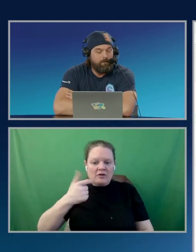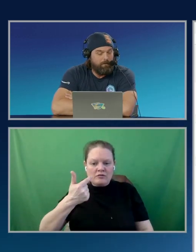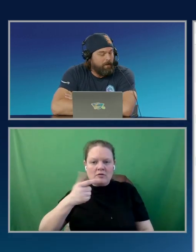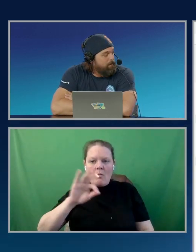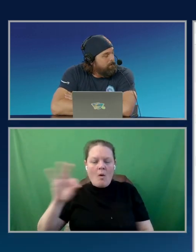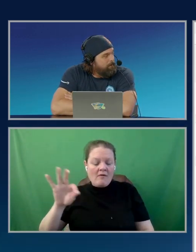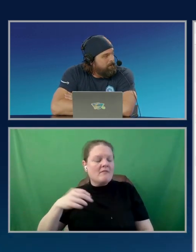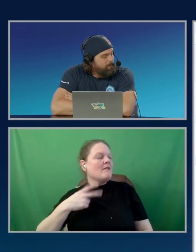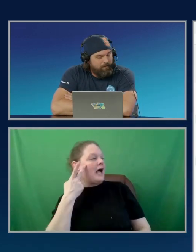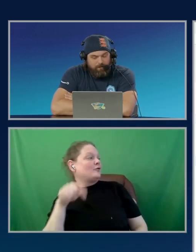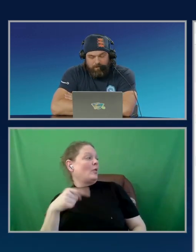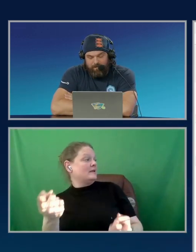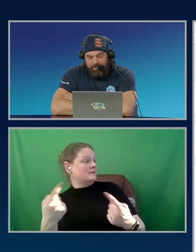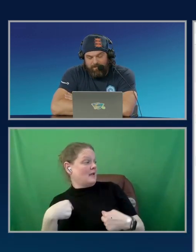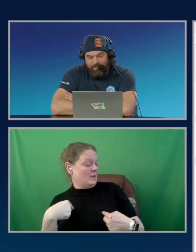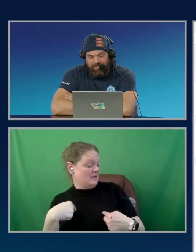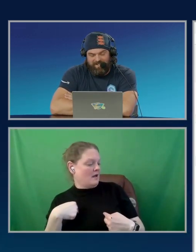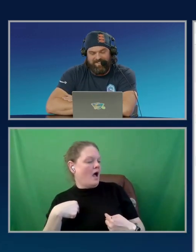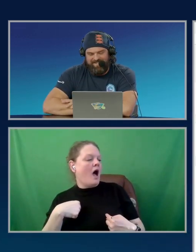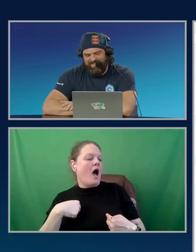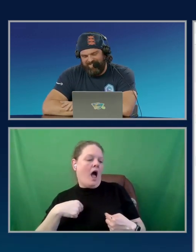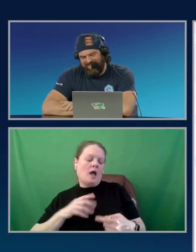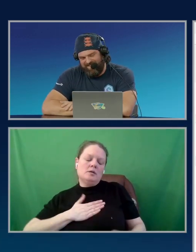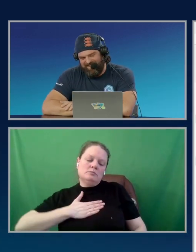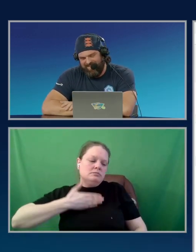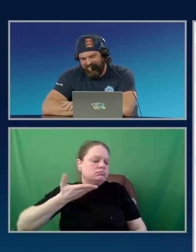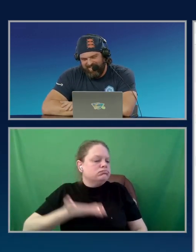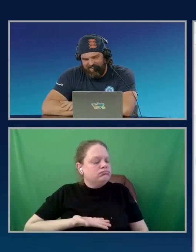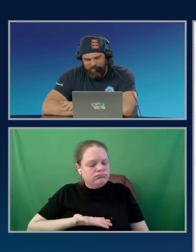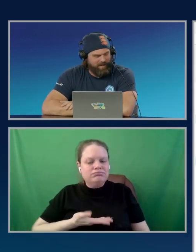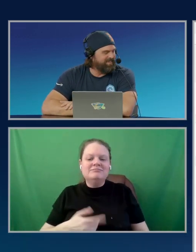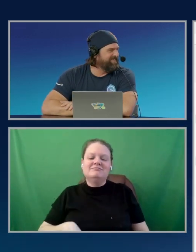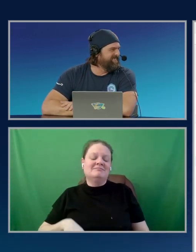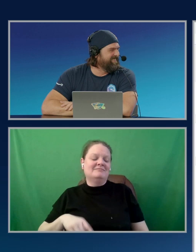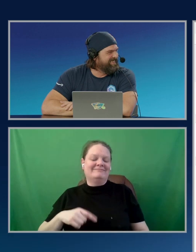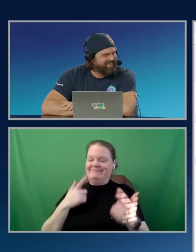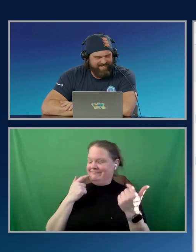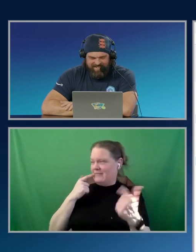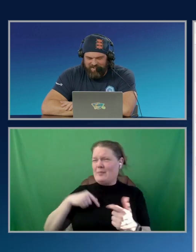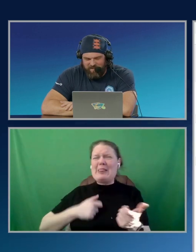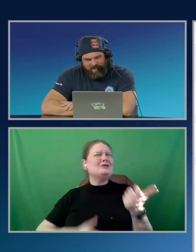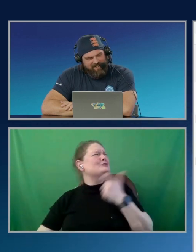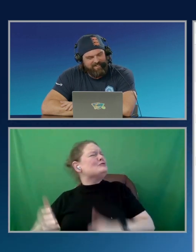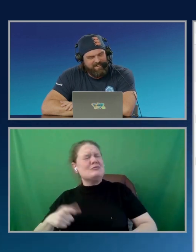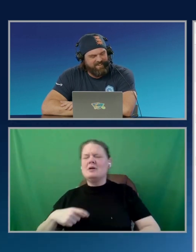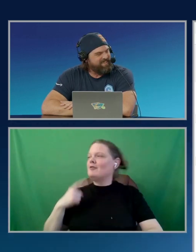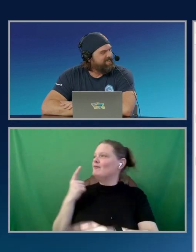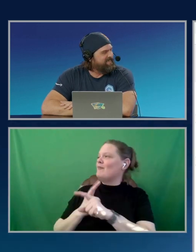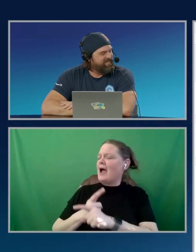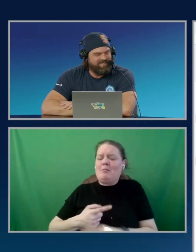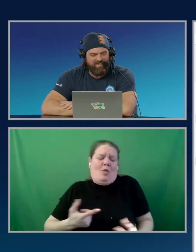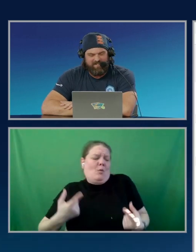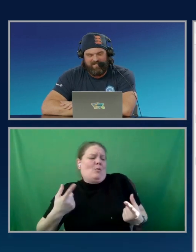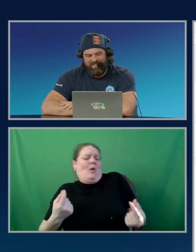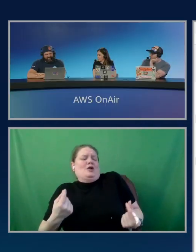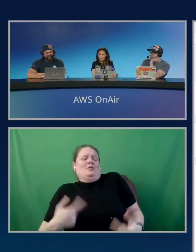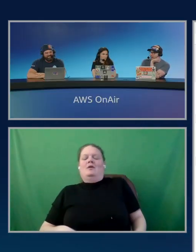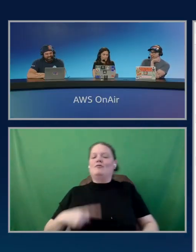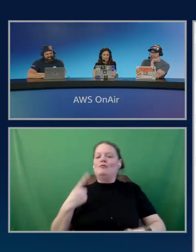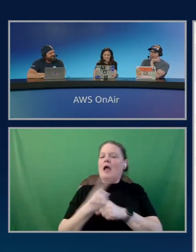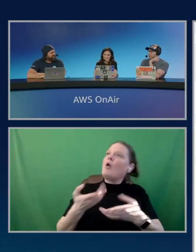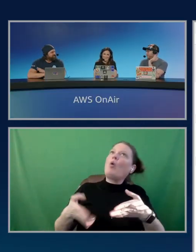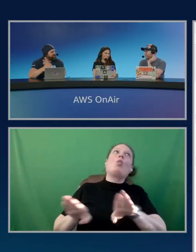come in, Yeah, I would be very upset. And I'd be like, this is way too big. Right. Like, what are you doing? right. You Yeah. would close this computer and walk away.